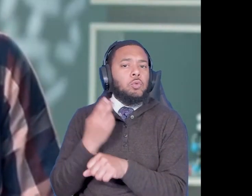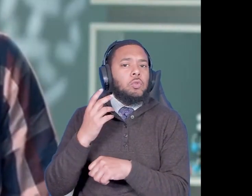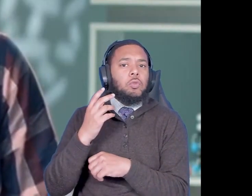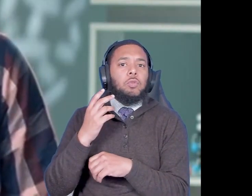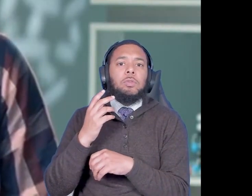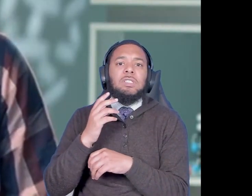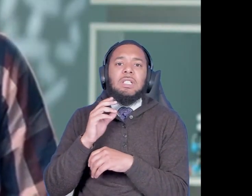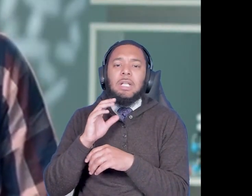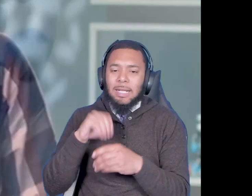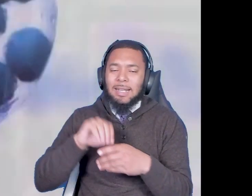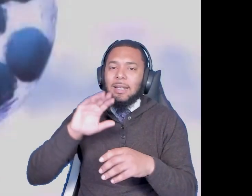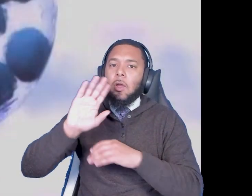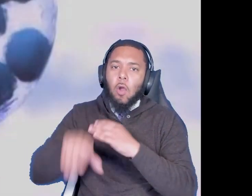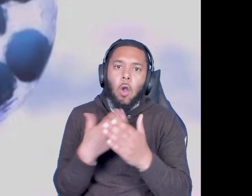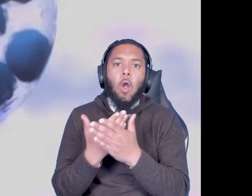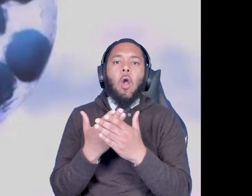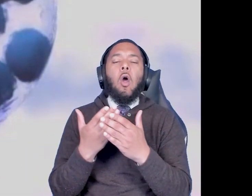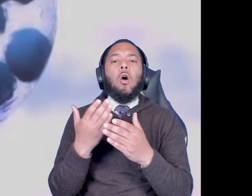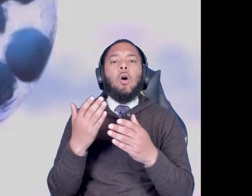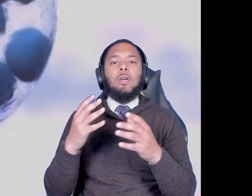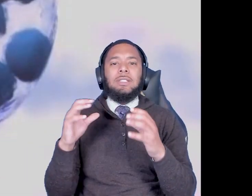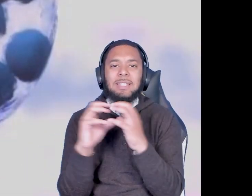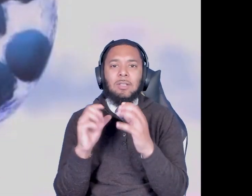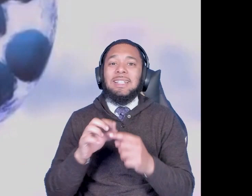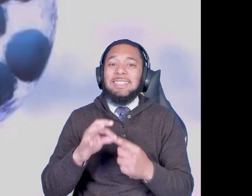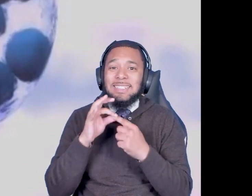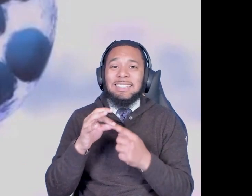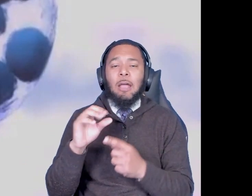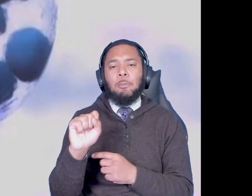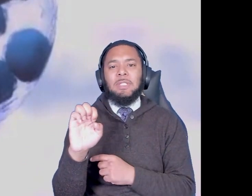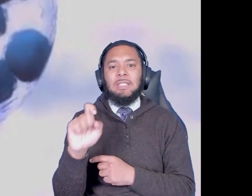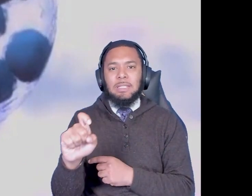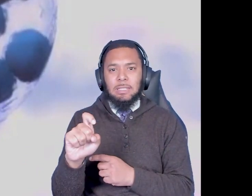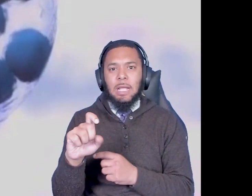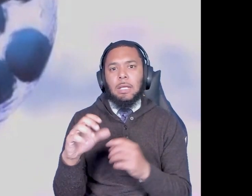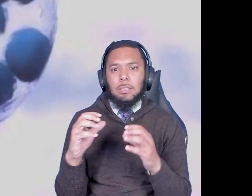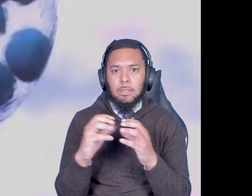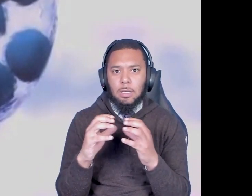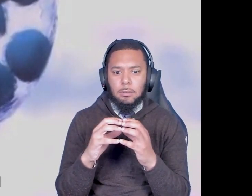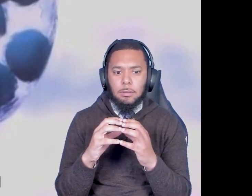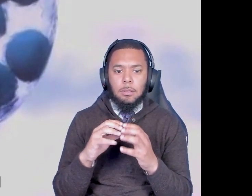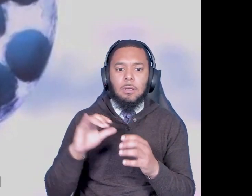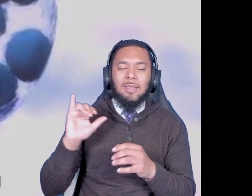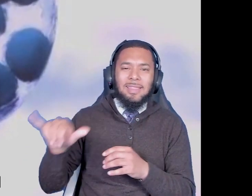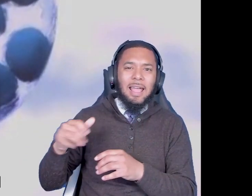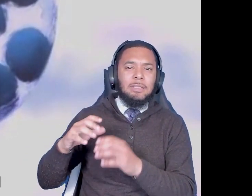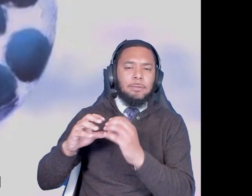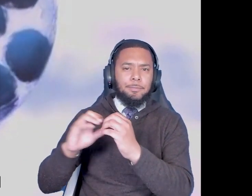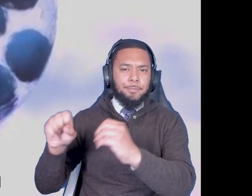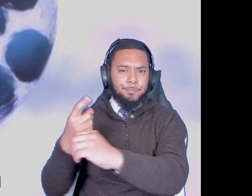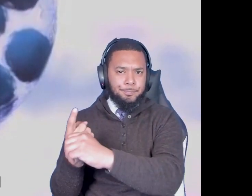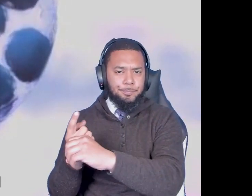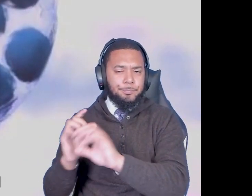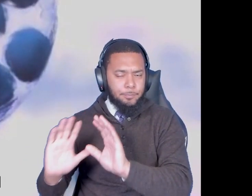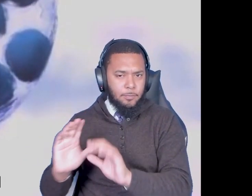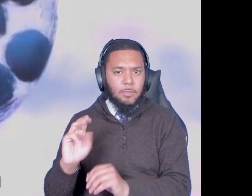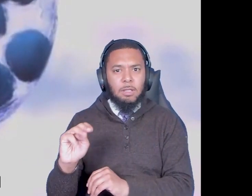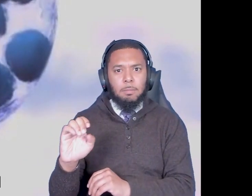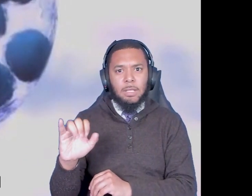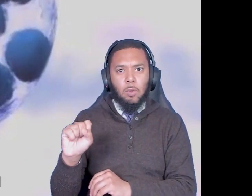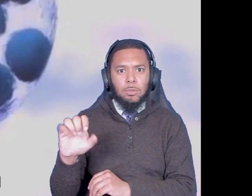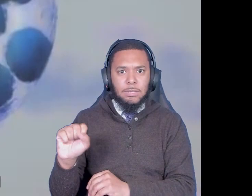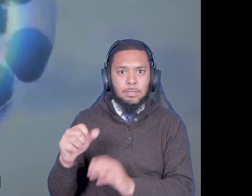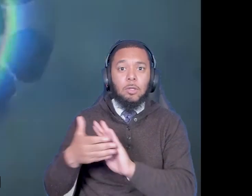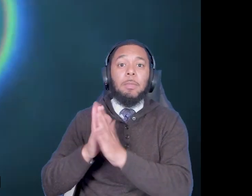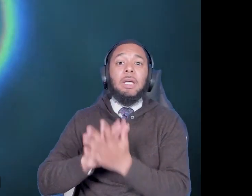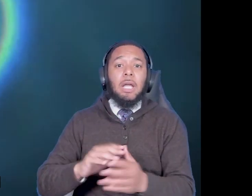cells with the exception of our sex cells. So our sex cells undergo a different process, which is referred to as meiosis, to become